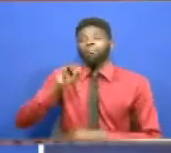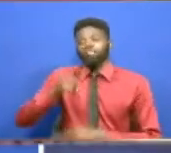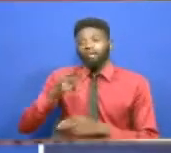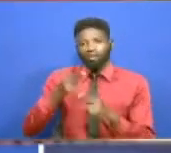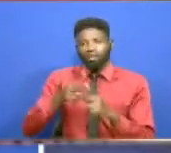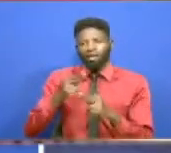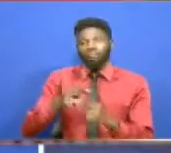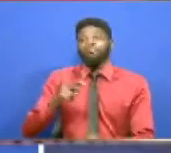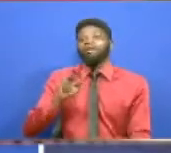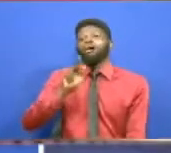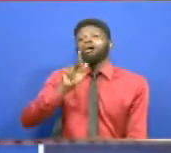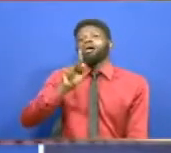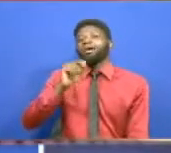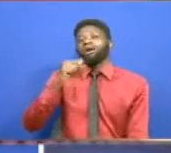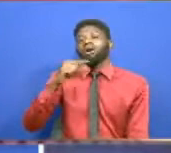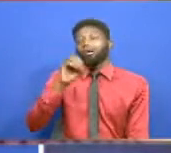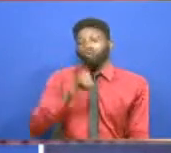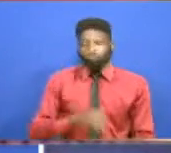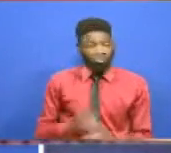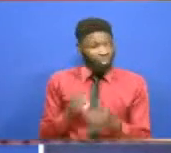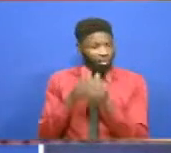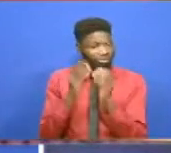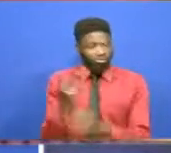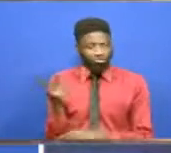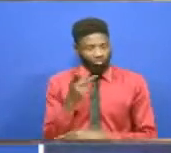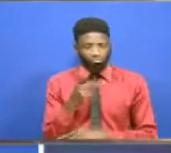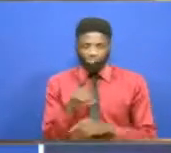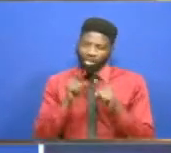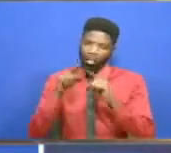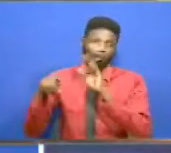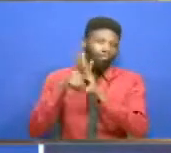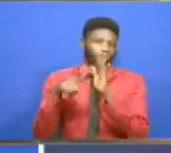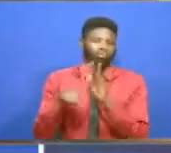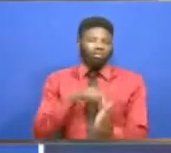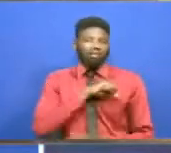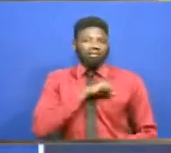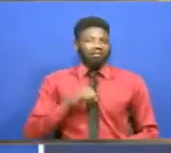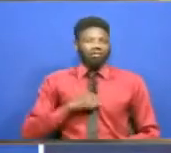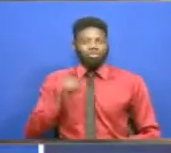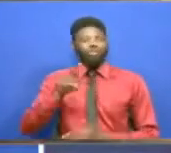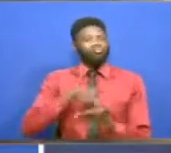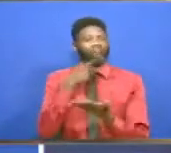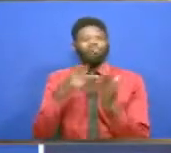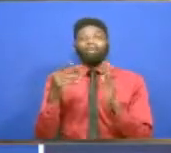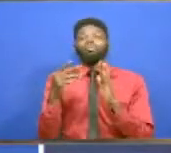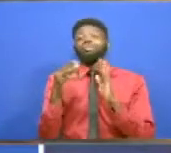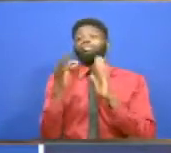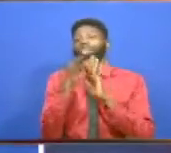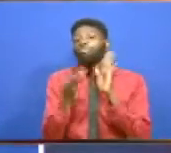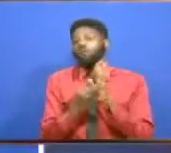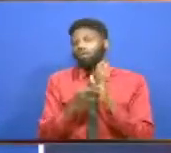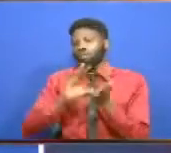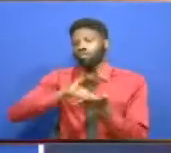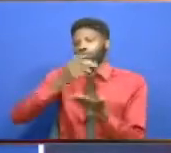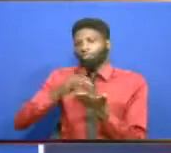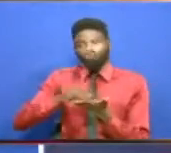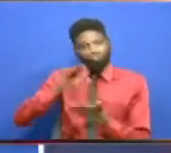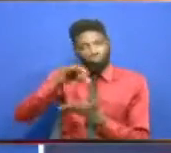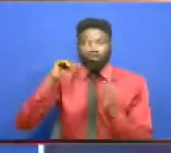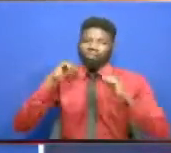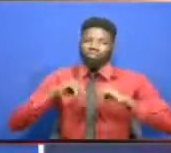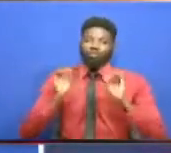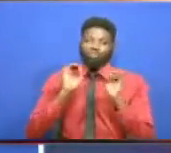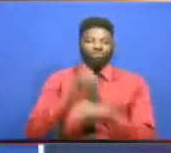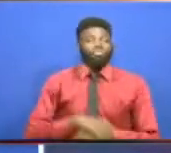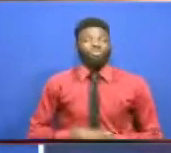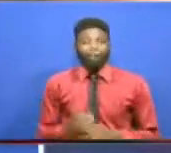the leaders criticized the Senate for failing to agree on a revenue-sharing formula for 11 weeks. The leaders cited the